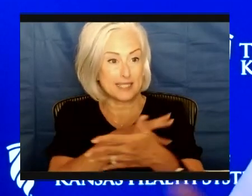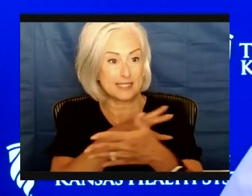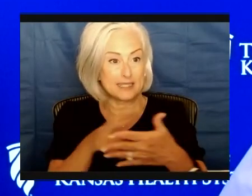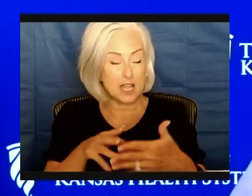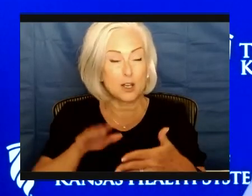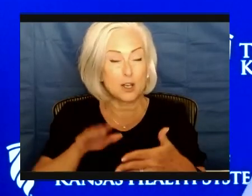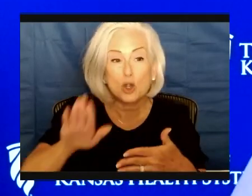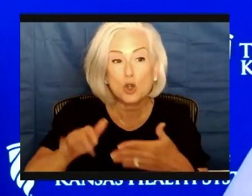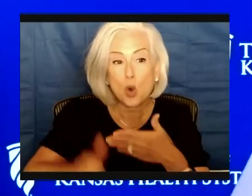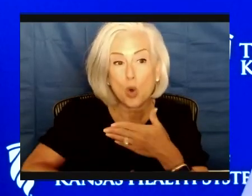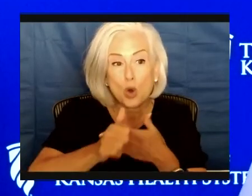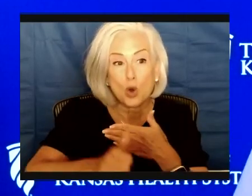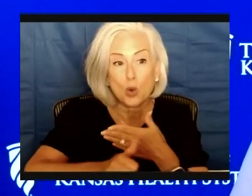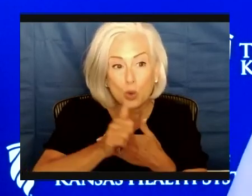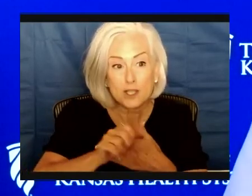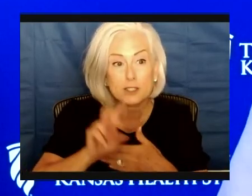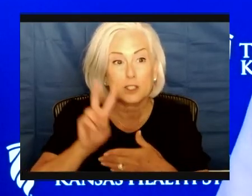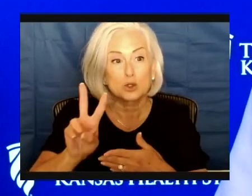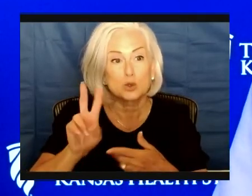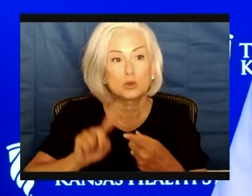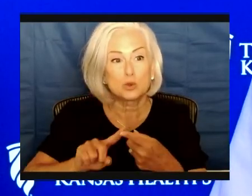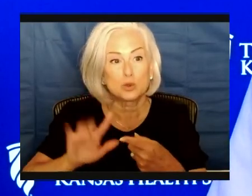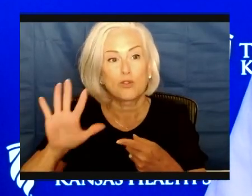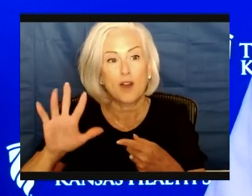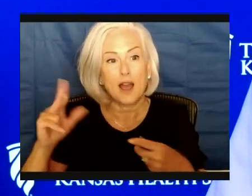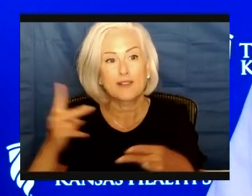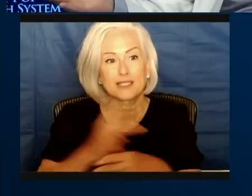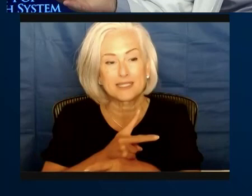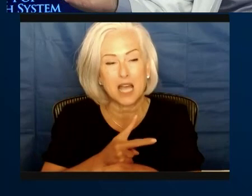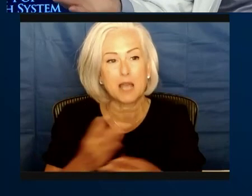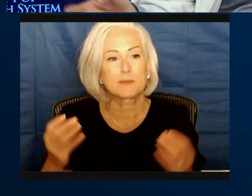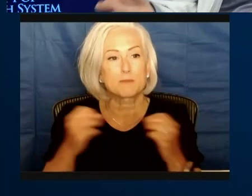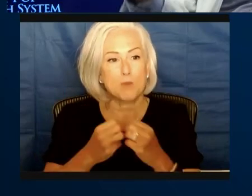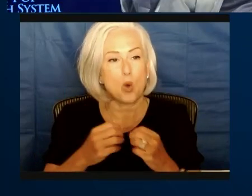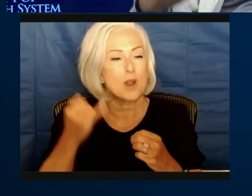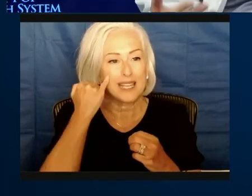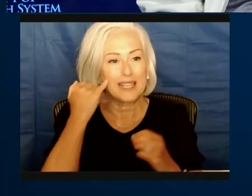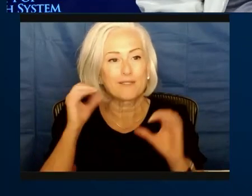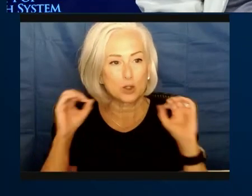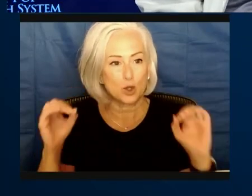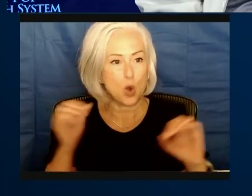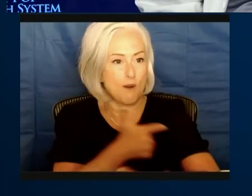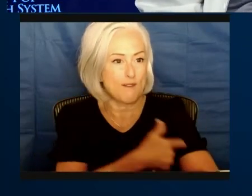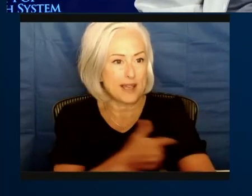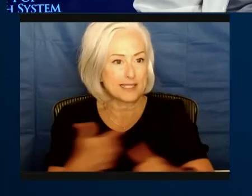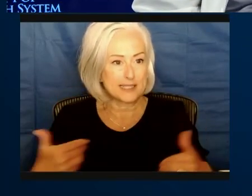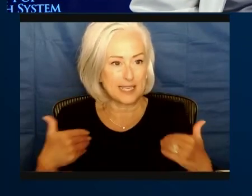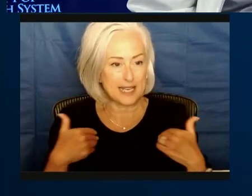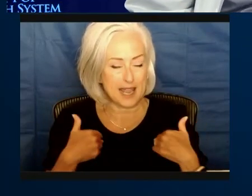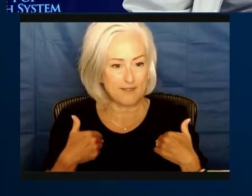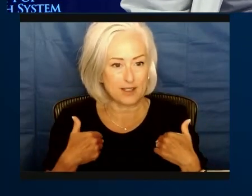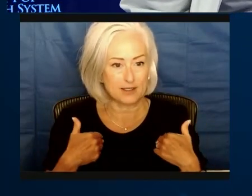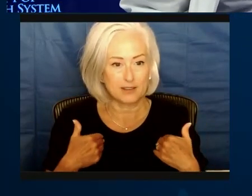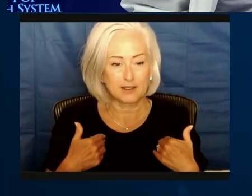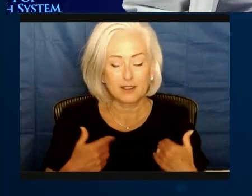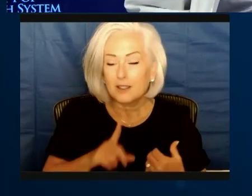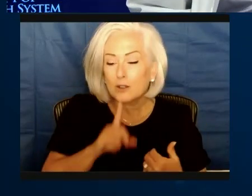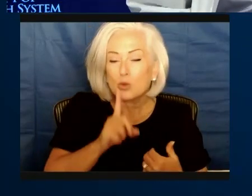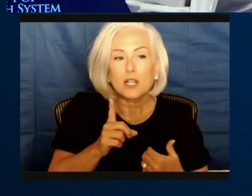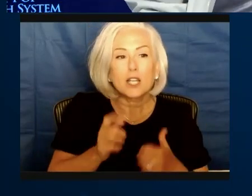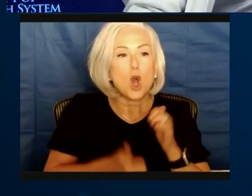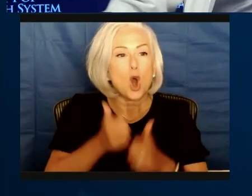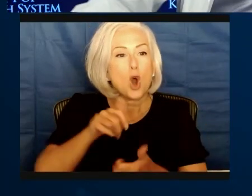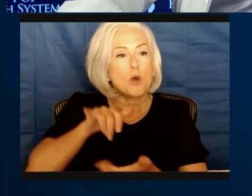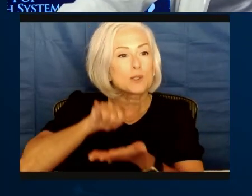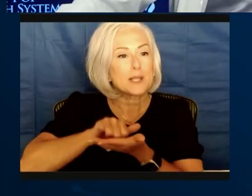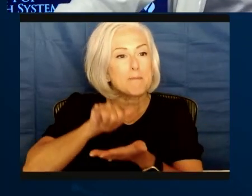2 to 5 times higher if you're unvaccinated and not updated. So the other problem is it's almost impossible now to define what vaccination means,